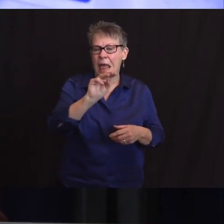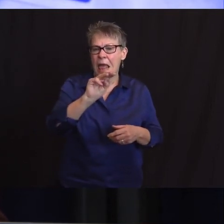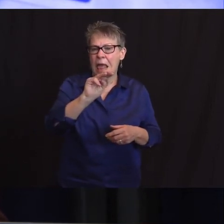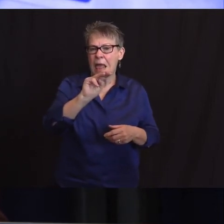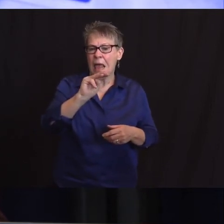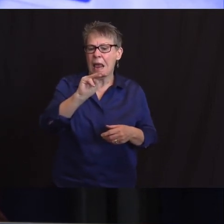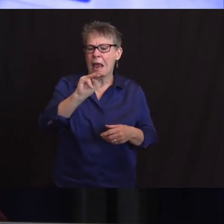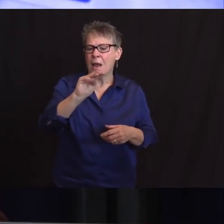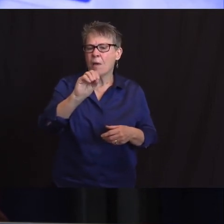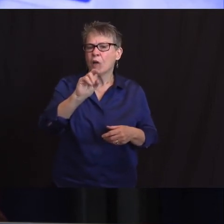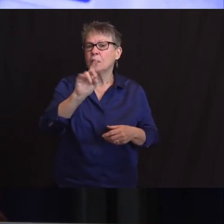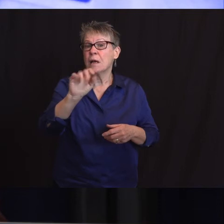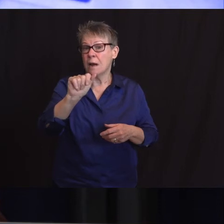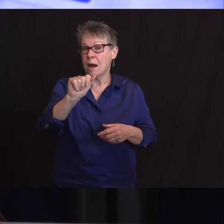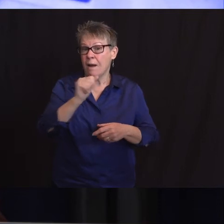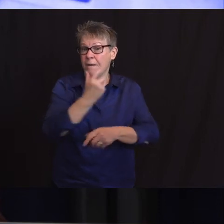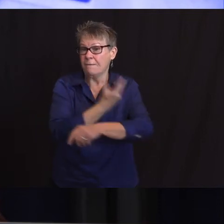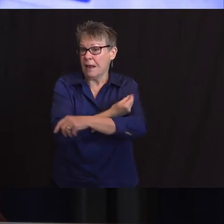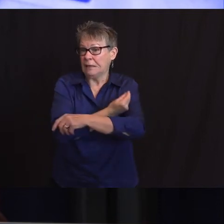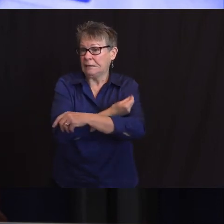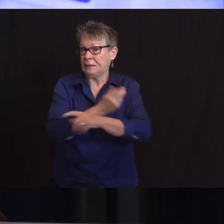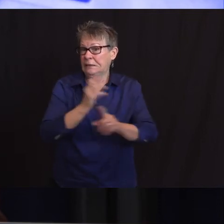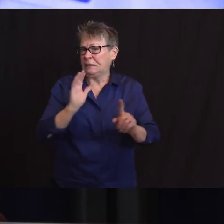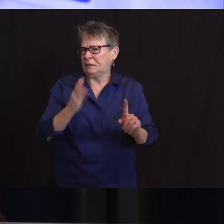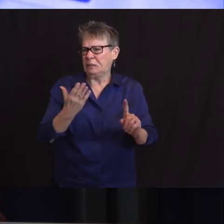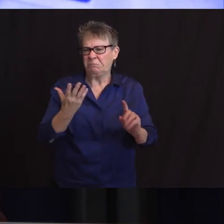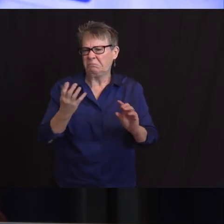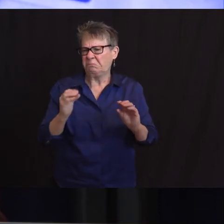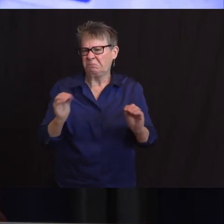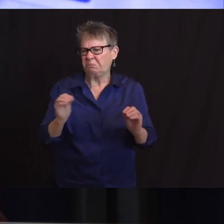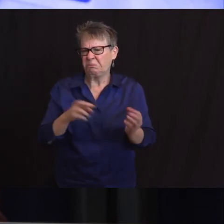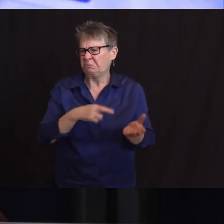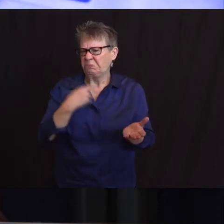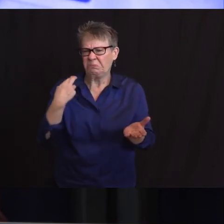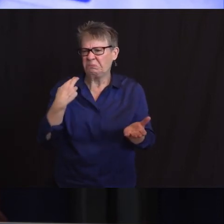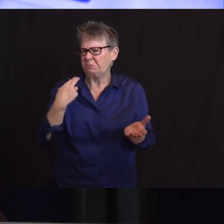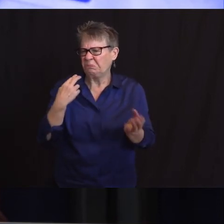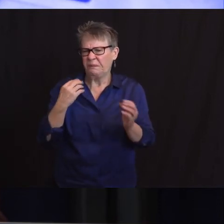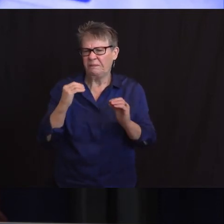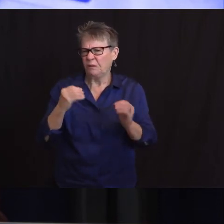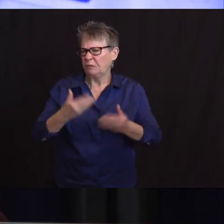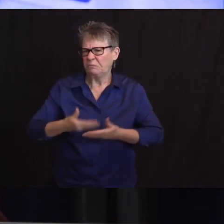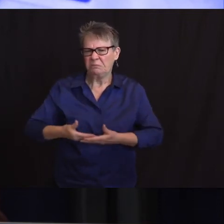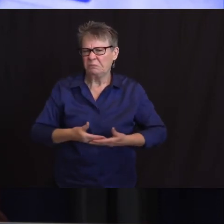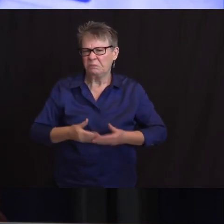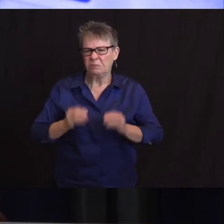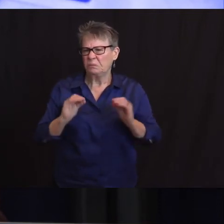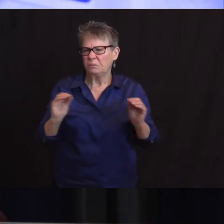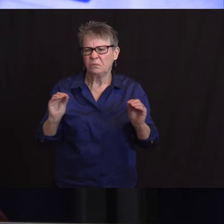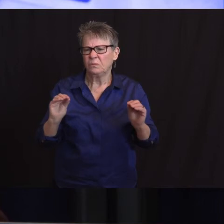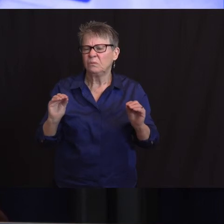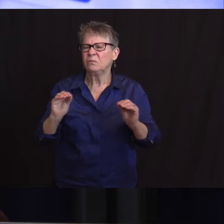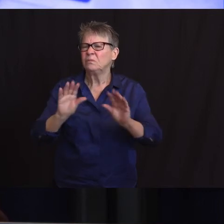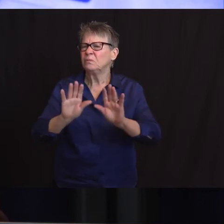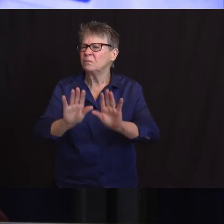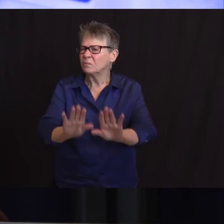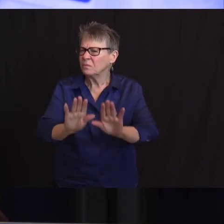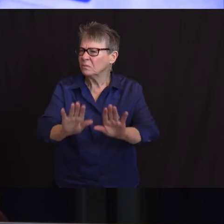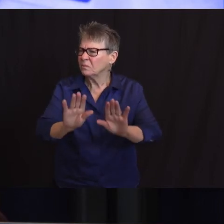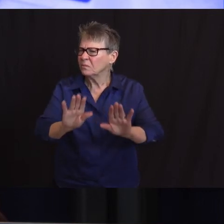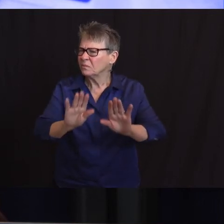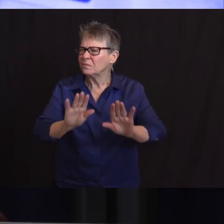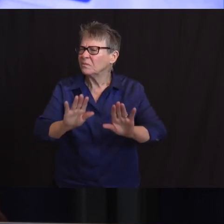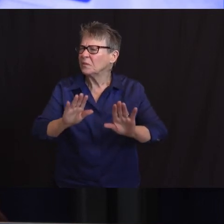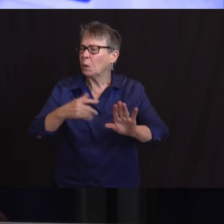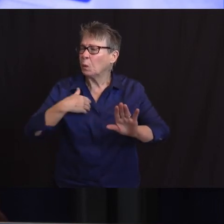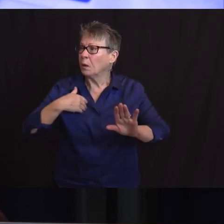potential risks of mRNA vaccines to the pregnant person and the fetus are unknown because these vaccines really